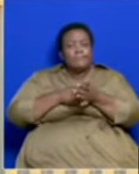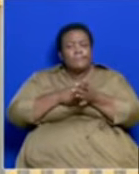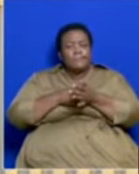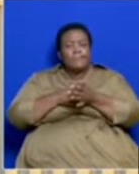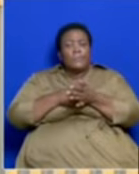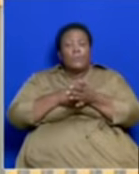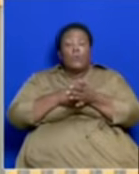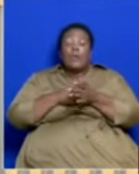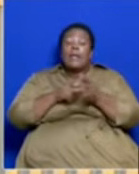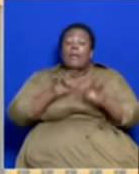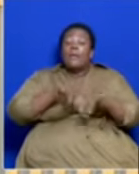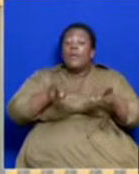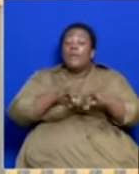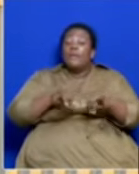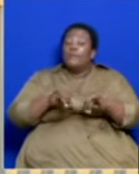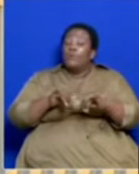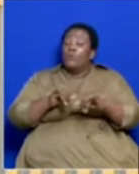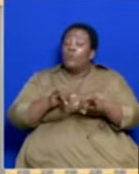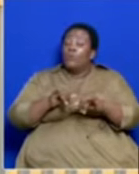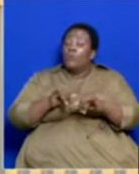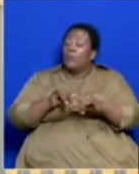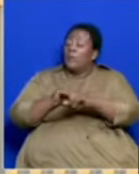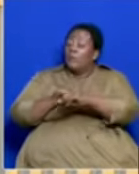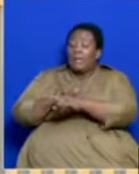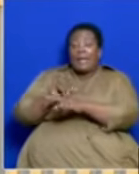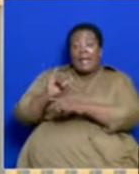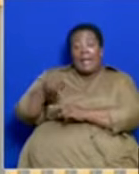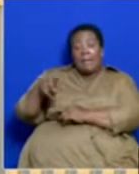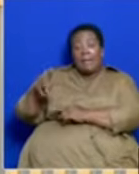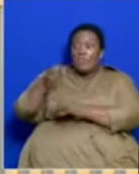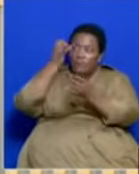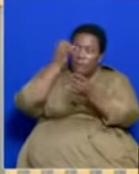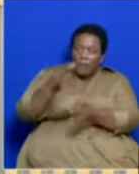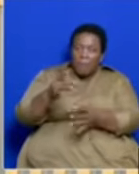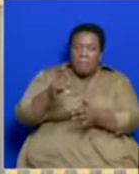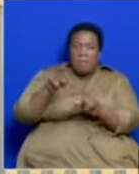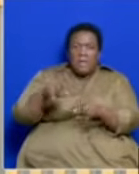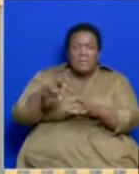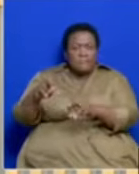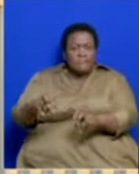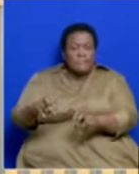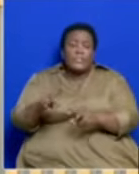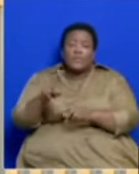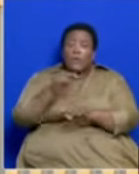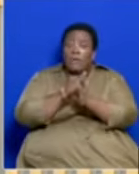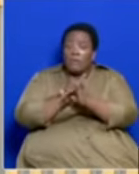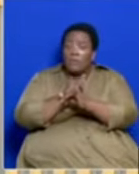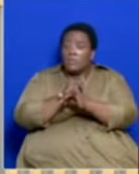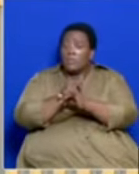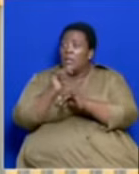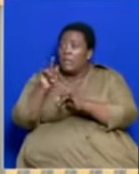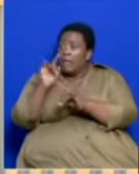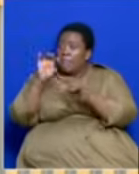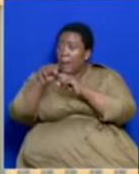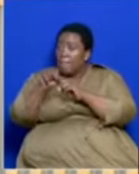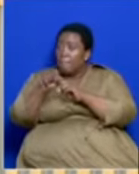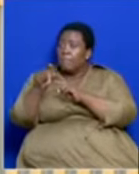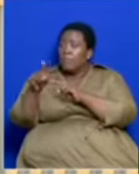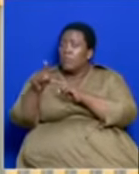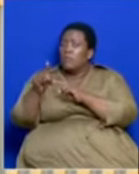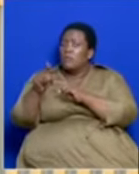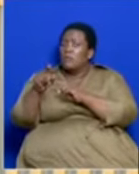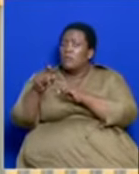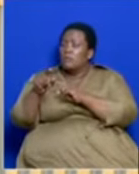disciplinary investigations? Where the institution becomes aware of the relevant facts, they act on them through their own internal processes.